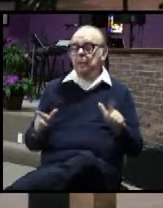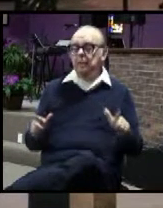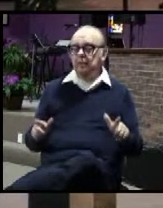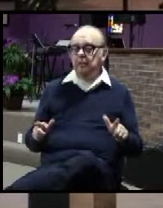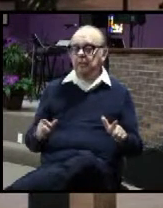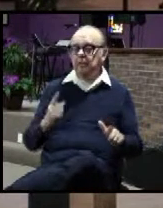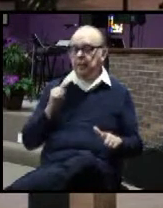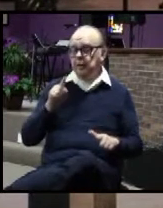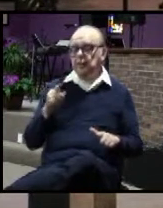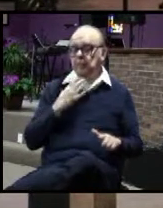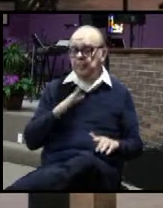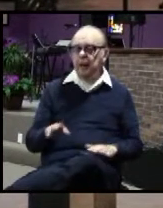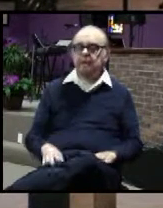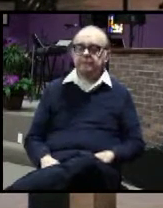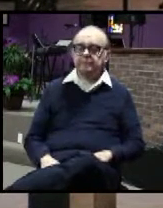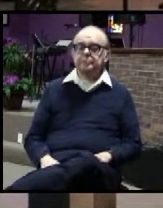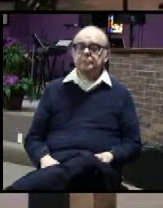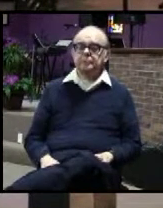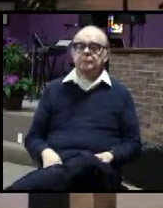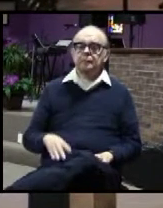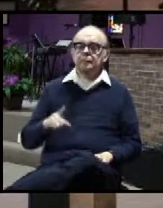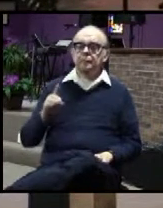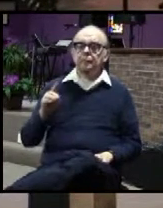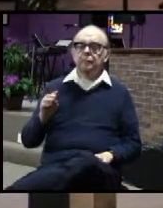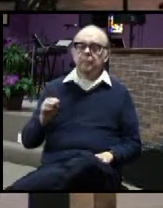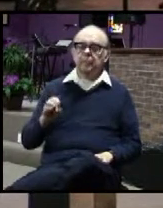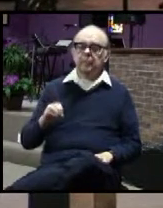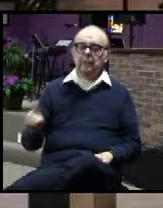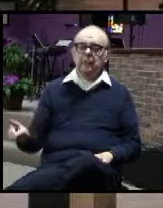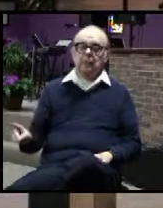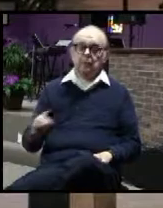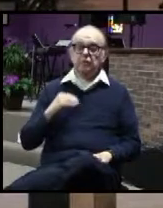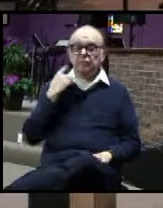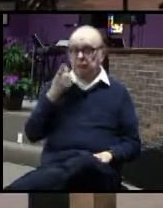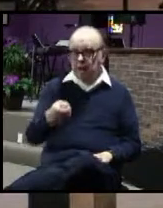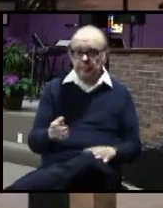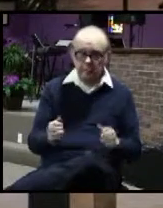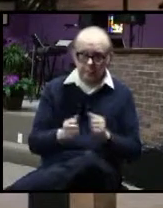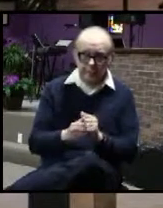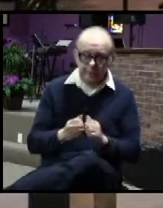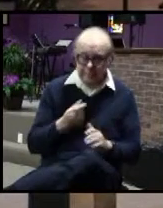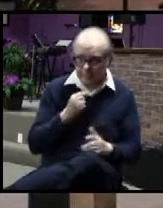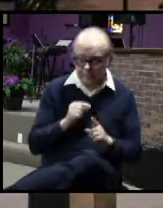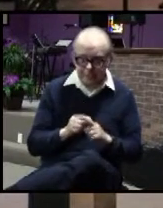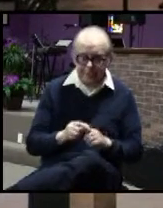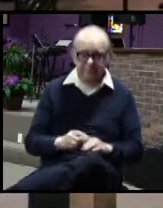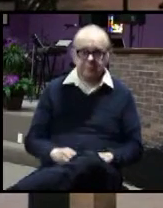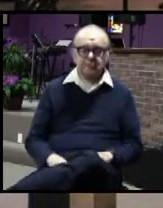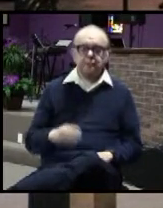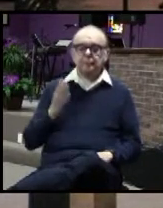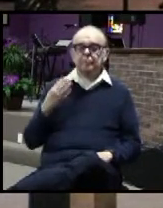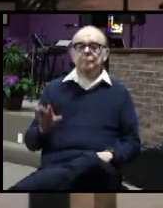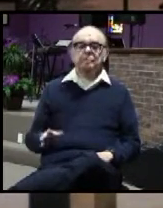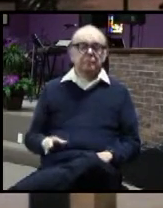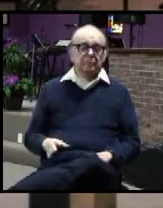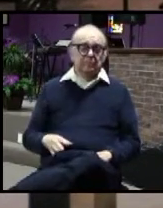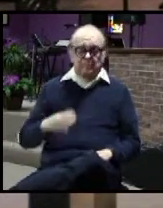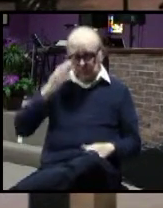You think you're bad? D.L. Moody would have put you to shame. Okay? He was never